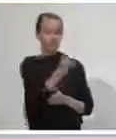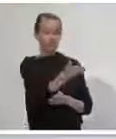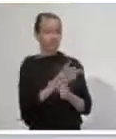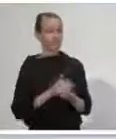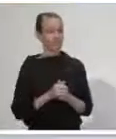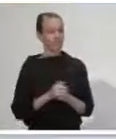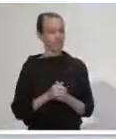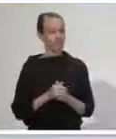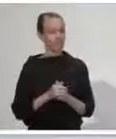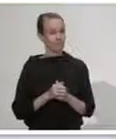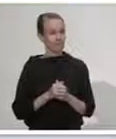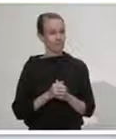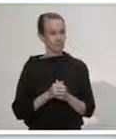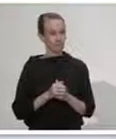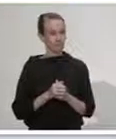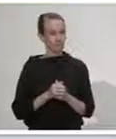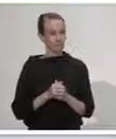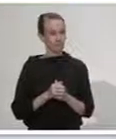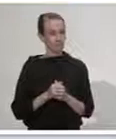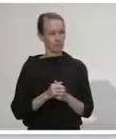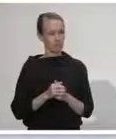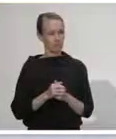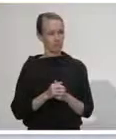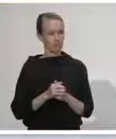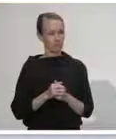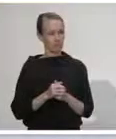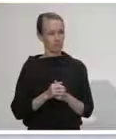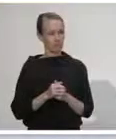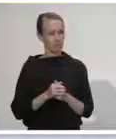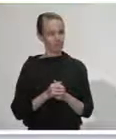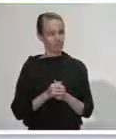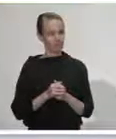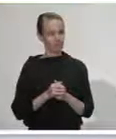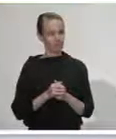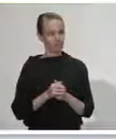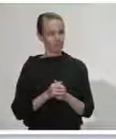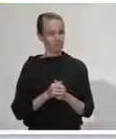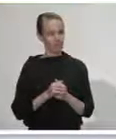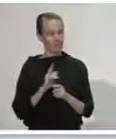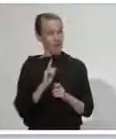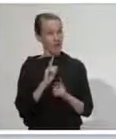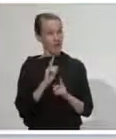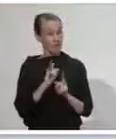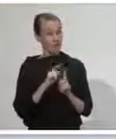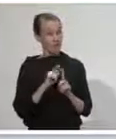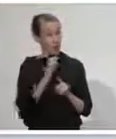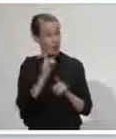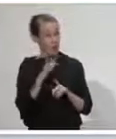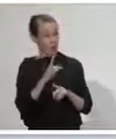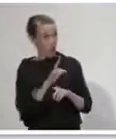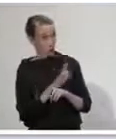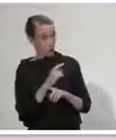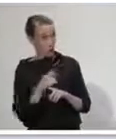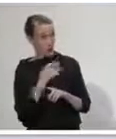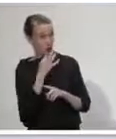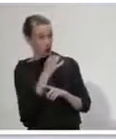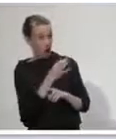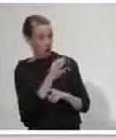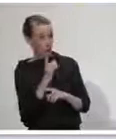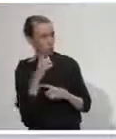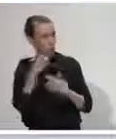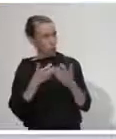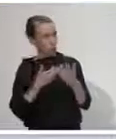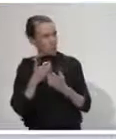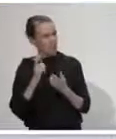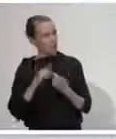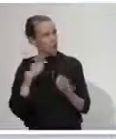last week when we asked you about universities and paying the full amount for accommodation, you said to act with compassion.